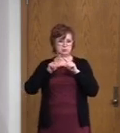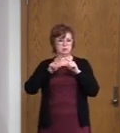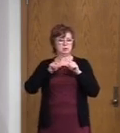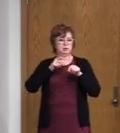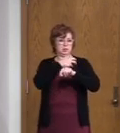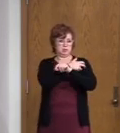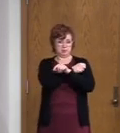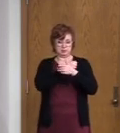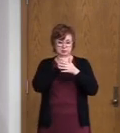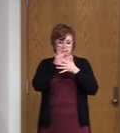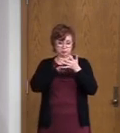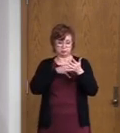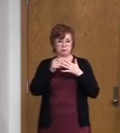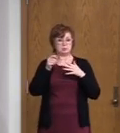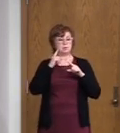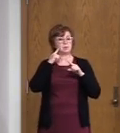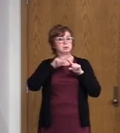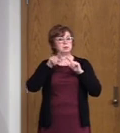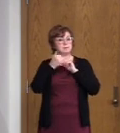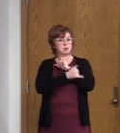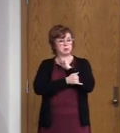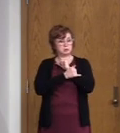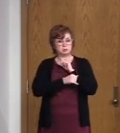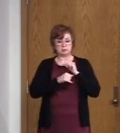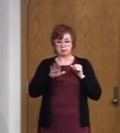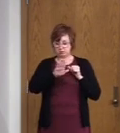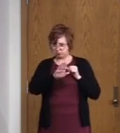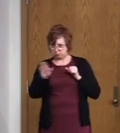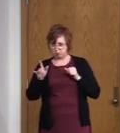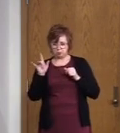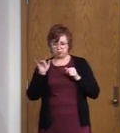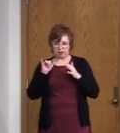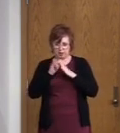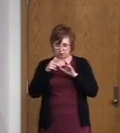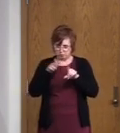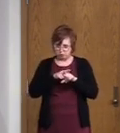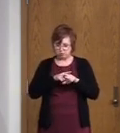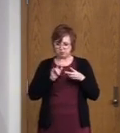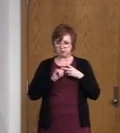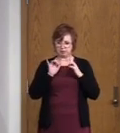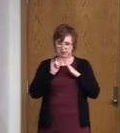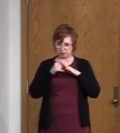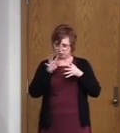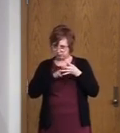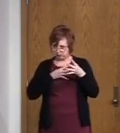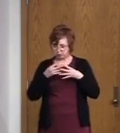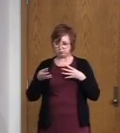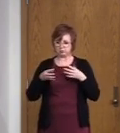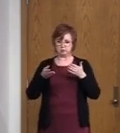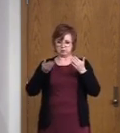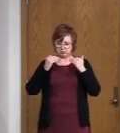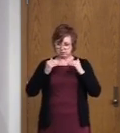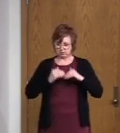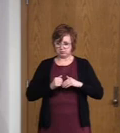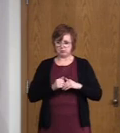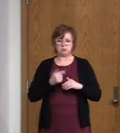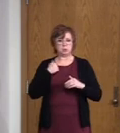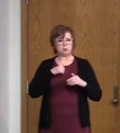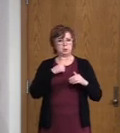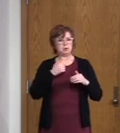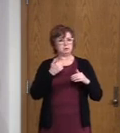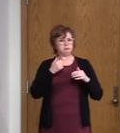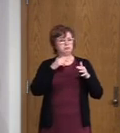it on the booking side and how they're managing the scheduling and that logistical